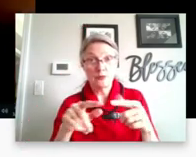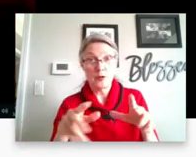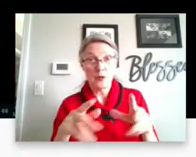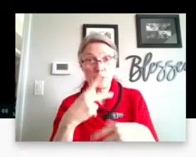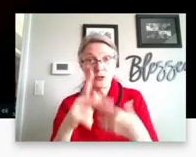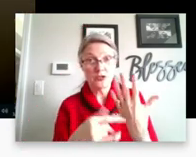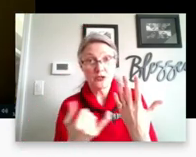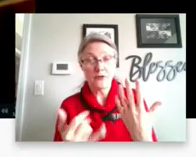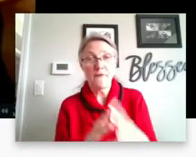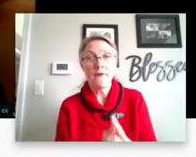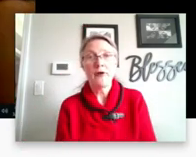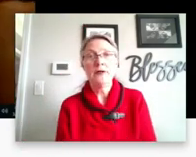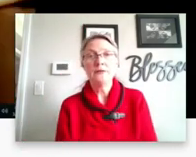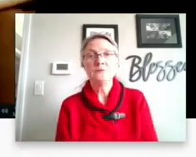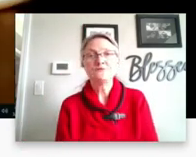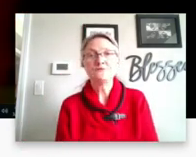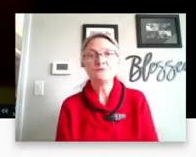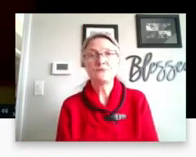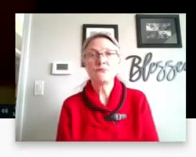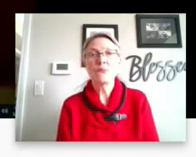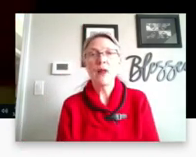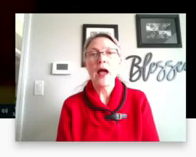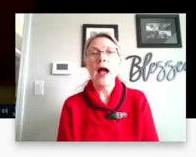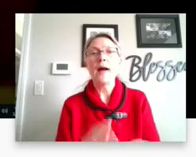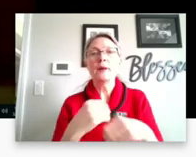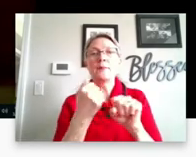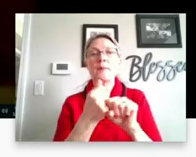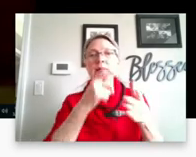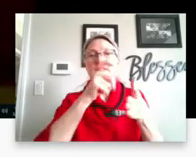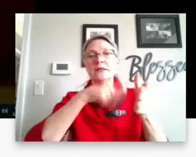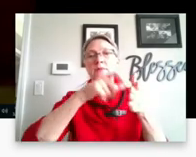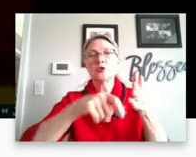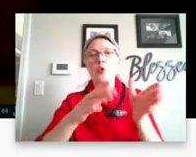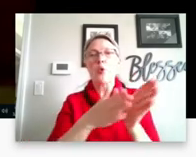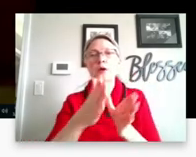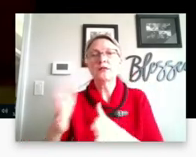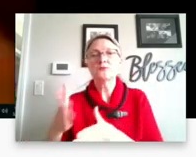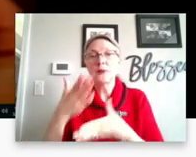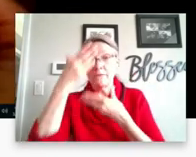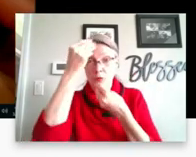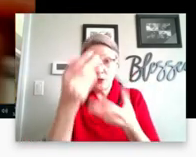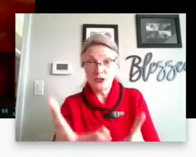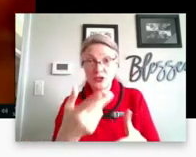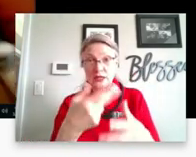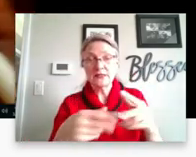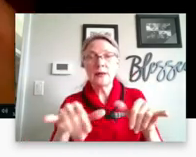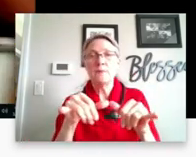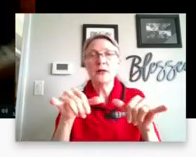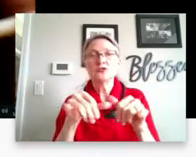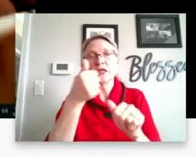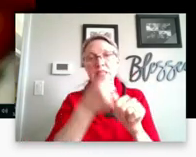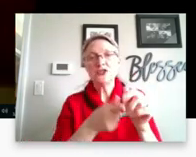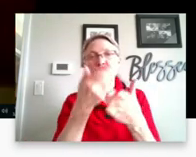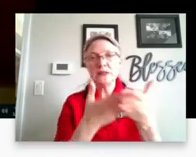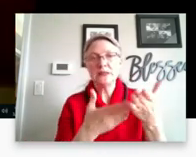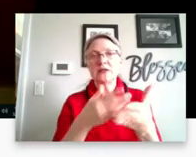project. So I'm going to be creating a table here to organize my information as I measure my pieces of